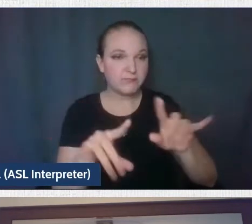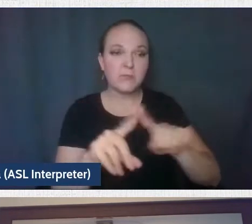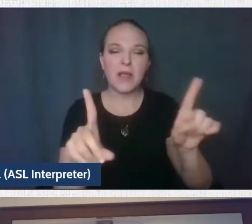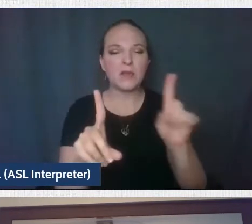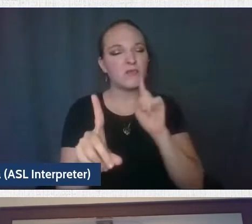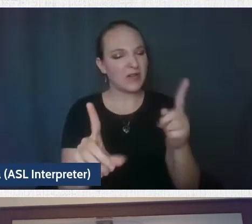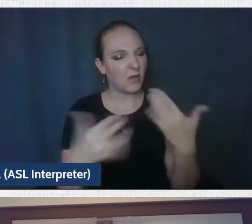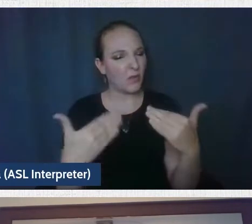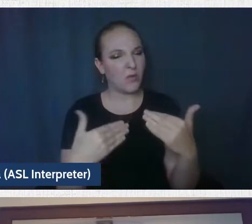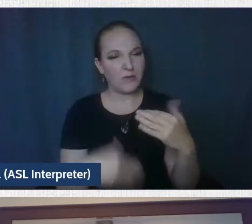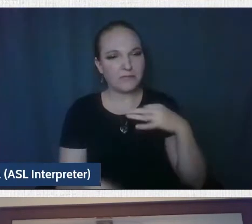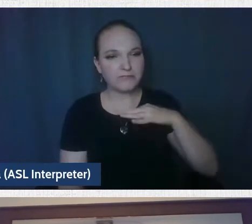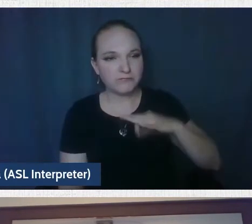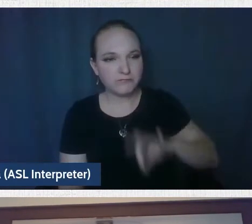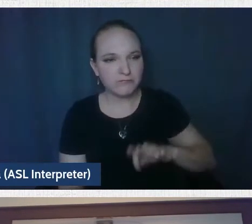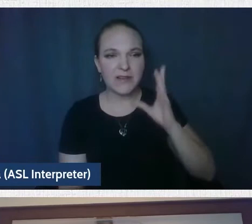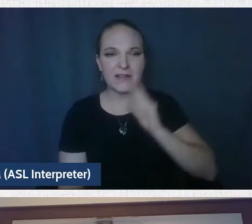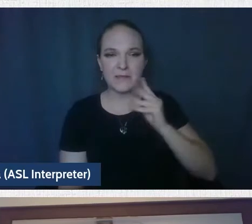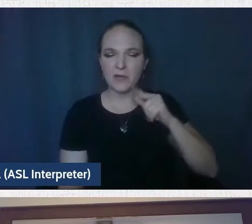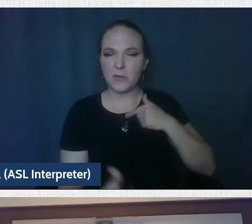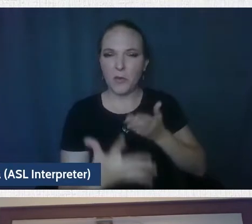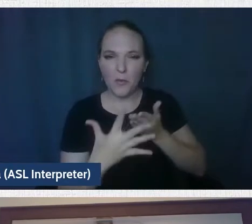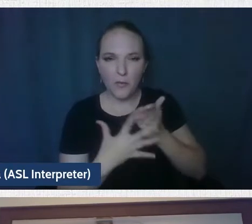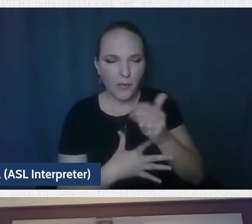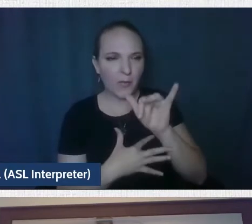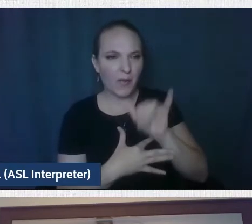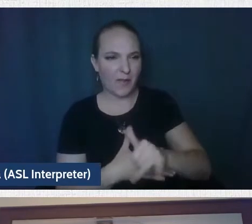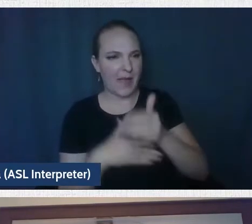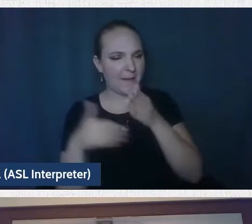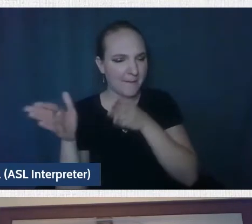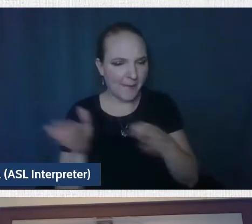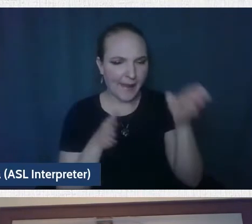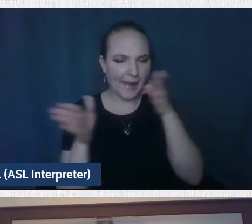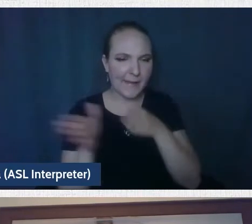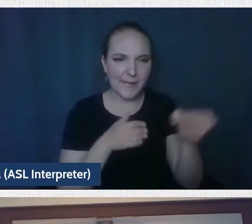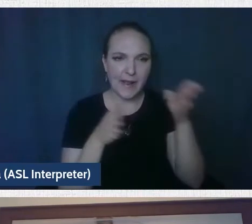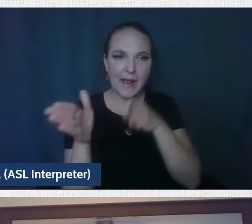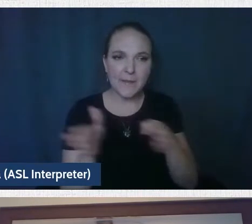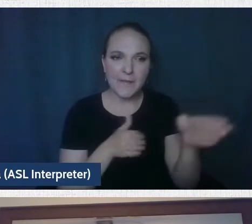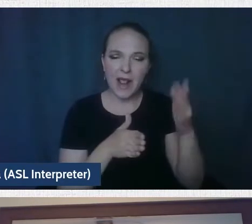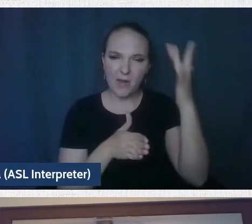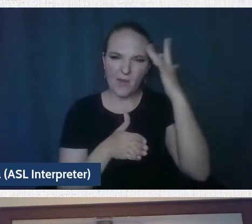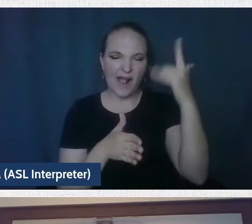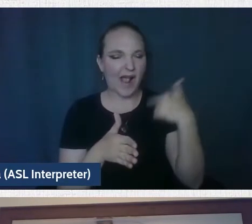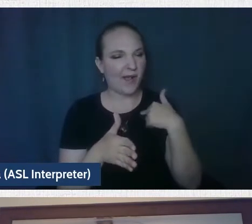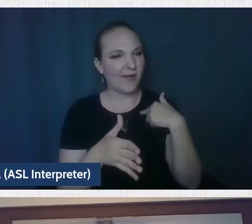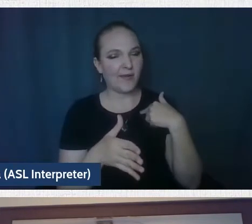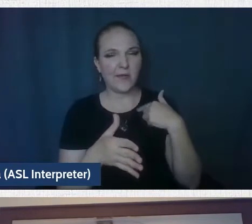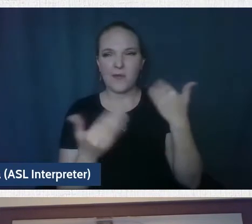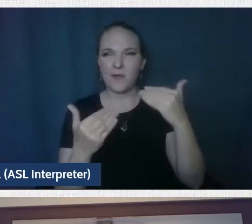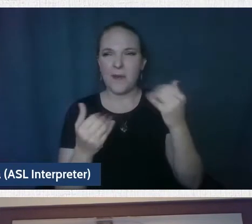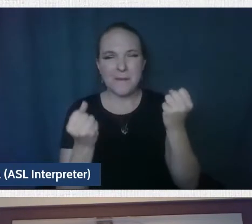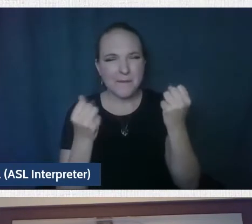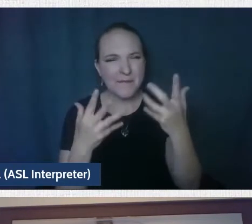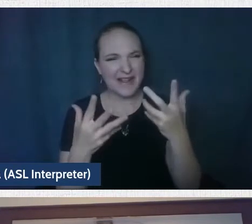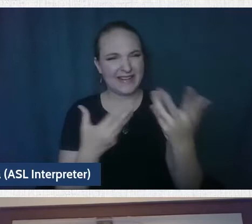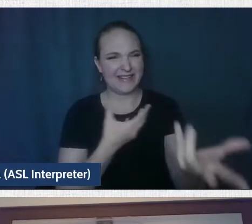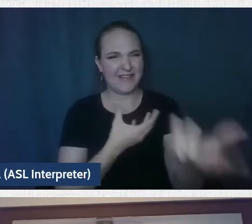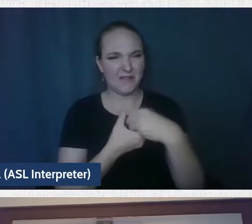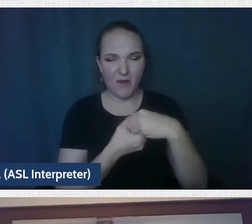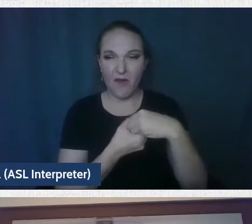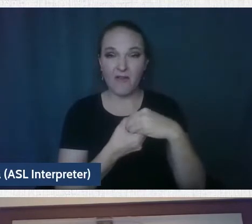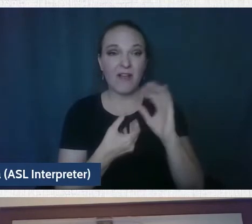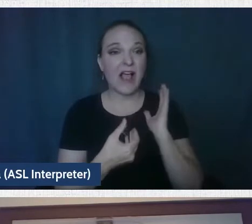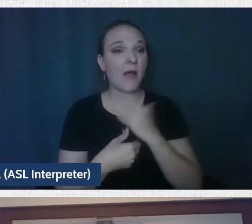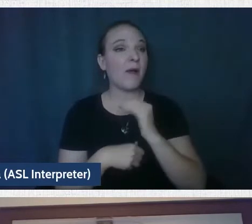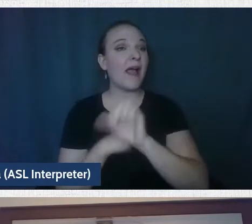rewarding experience to go through that planning process because of the high level engagement that we received. Our alumni response,